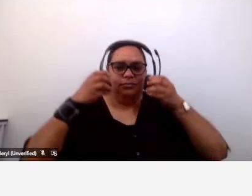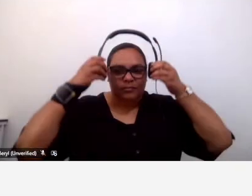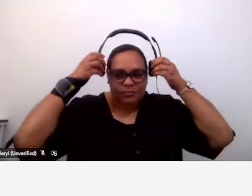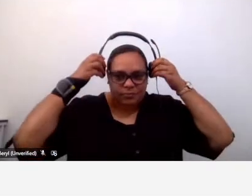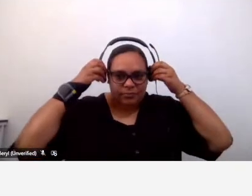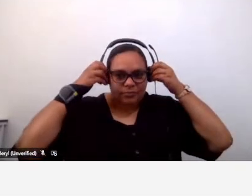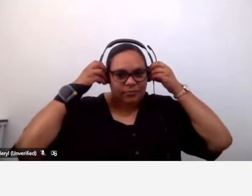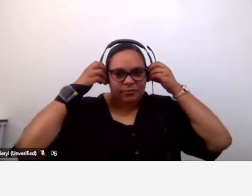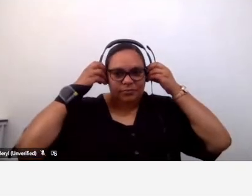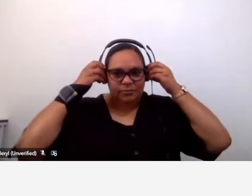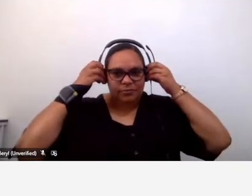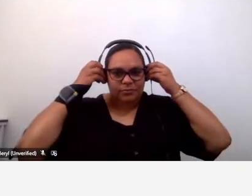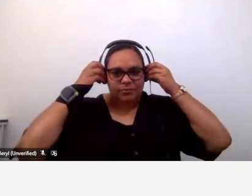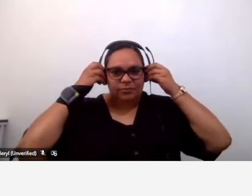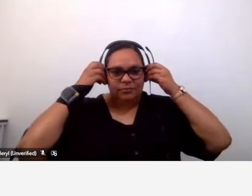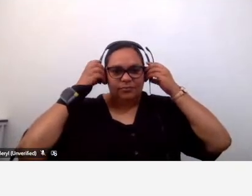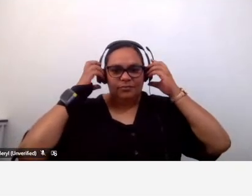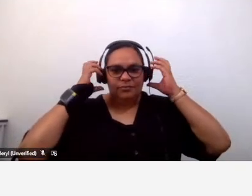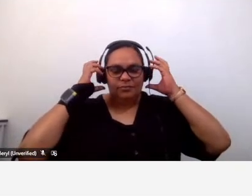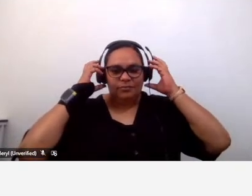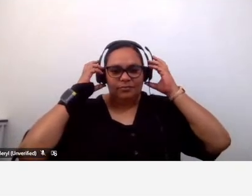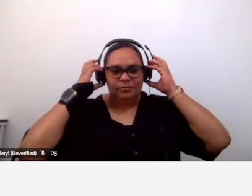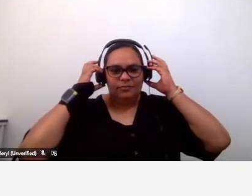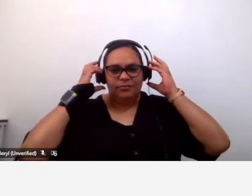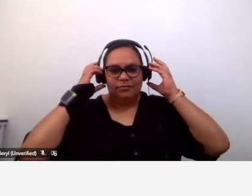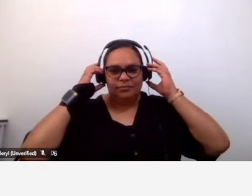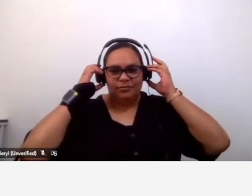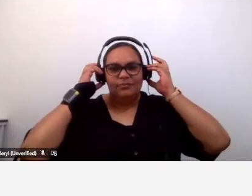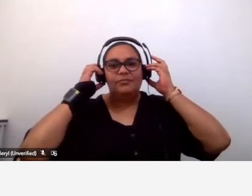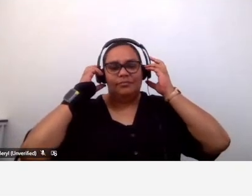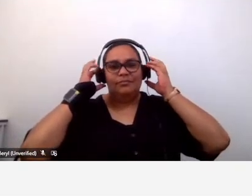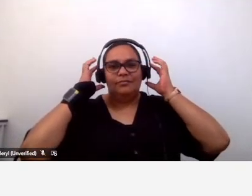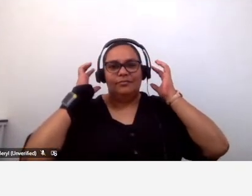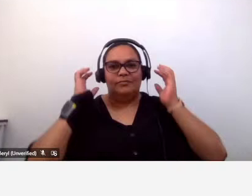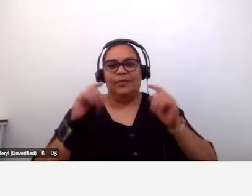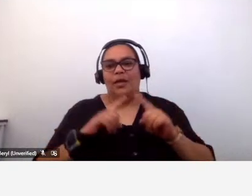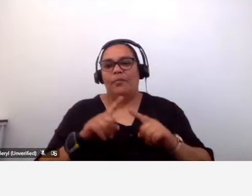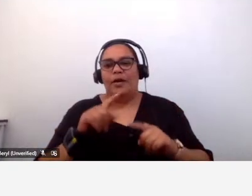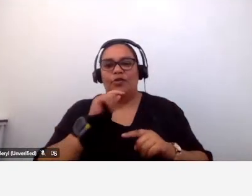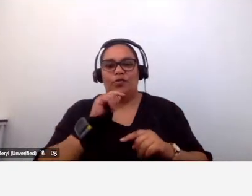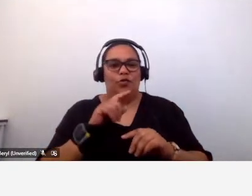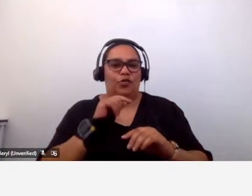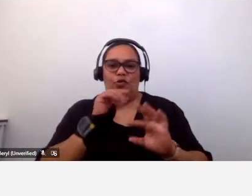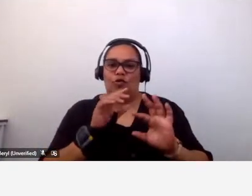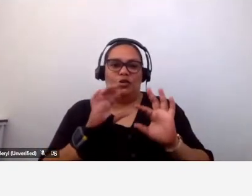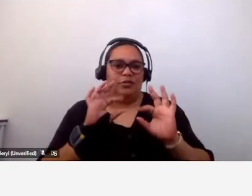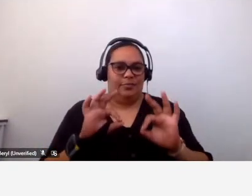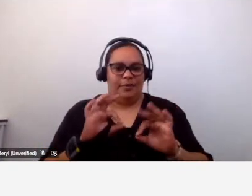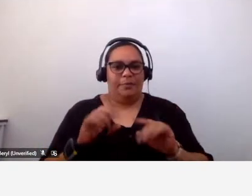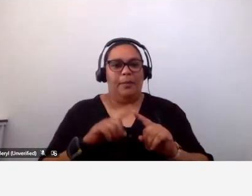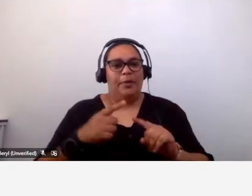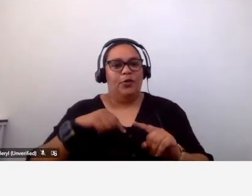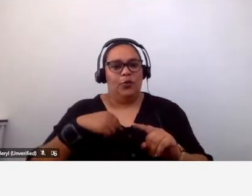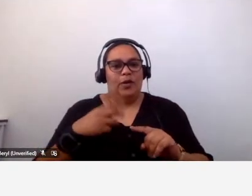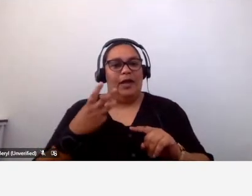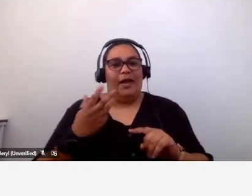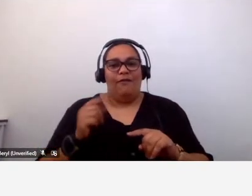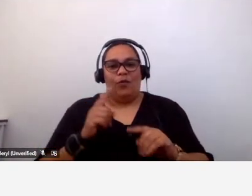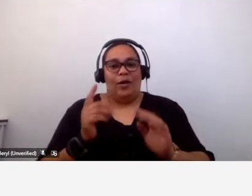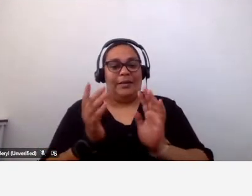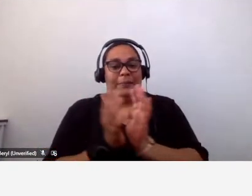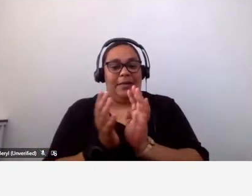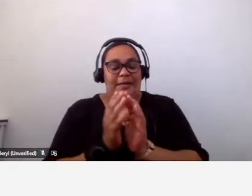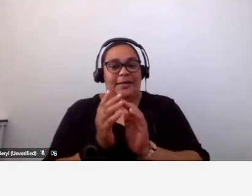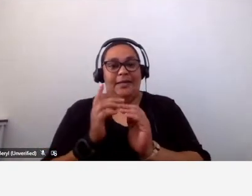picketry was not actually suitable, and the picketry is still not suitable. We had a meeting the day